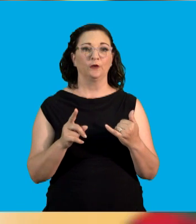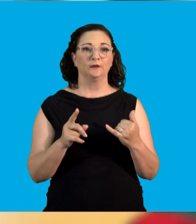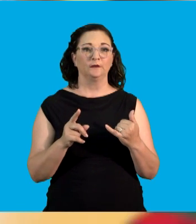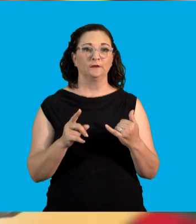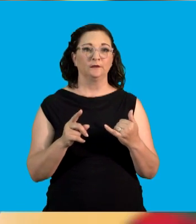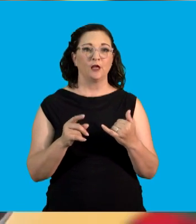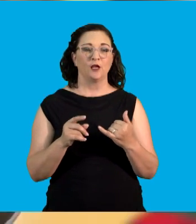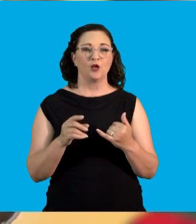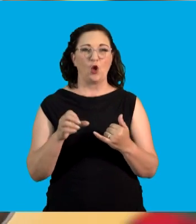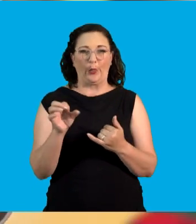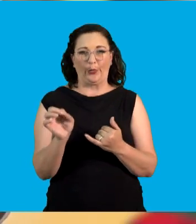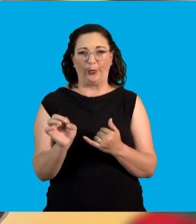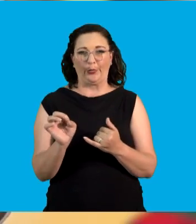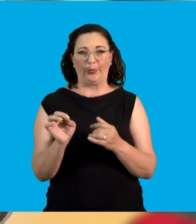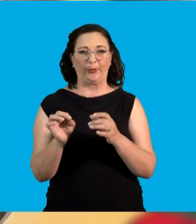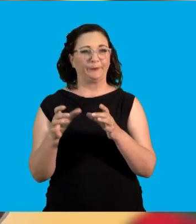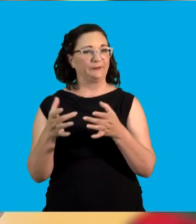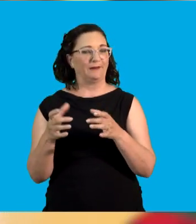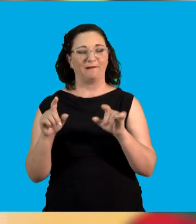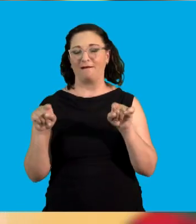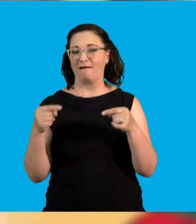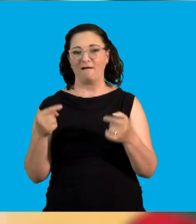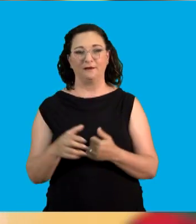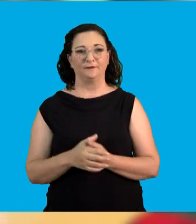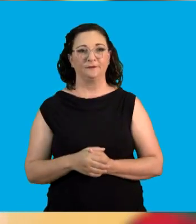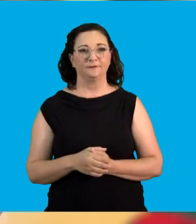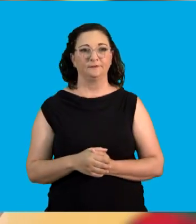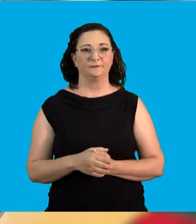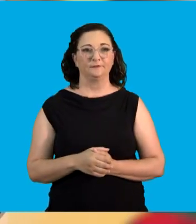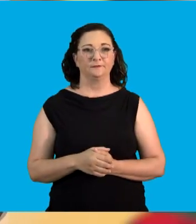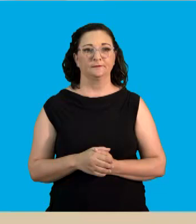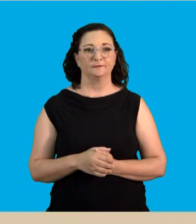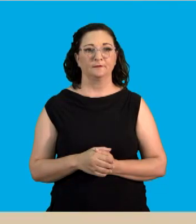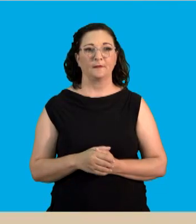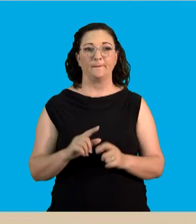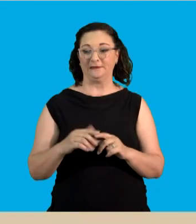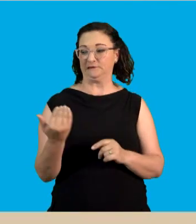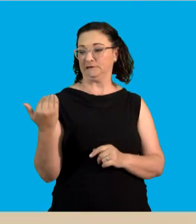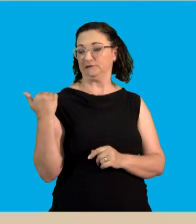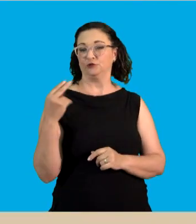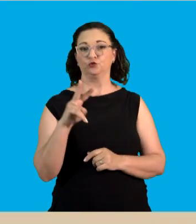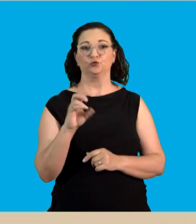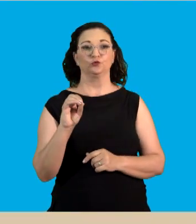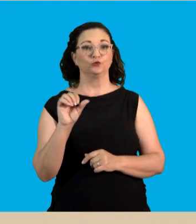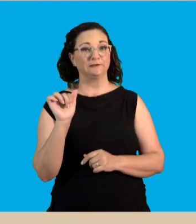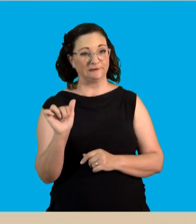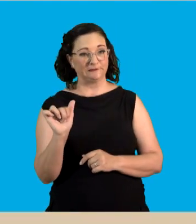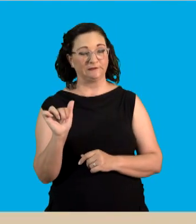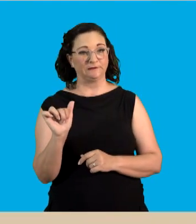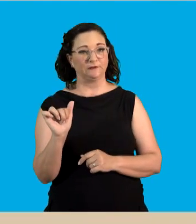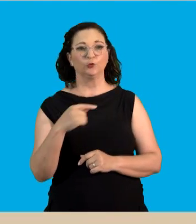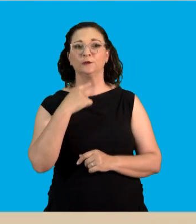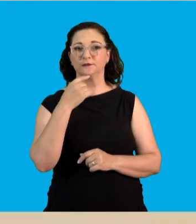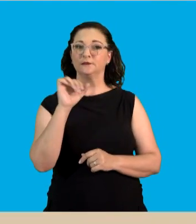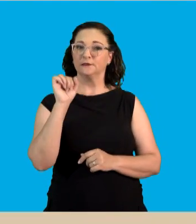planets, that means that they are not able to keep their path clear of other objects. Now, up until